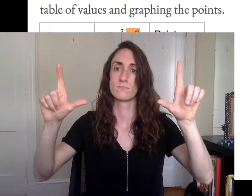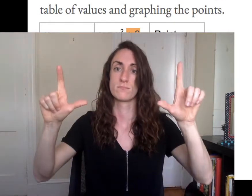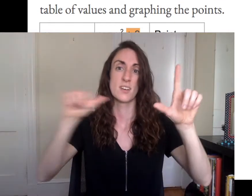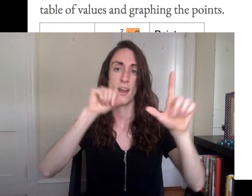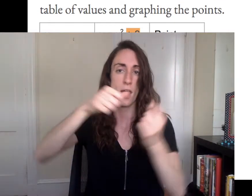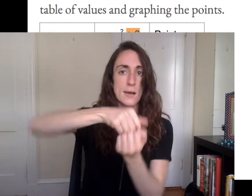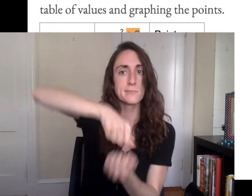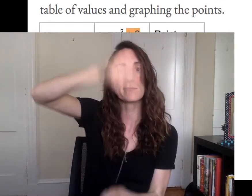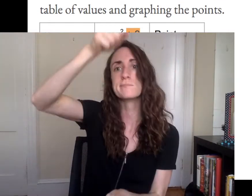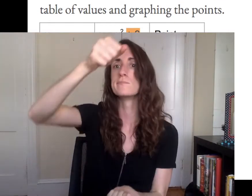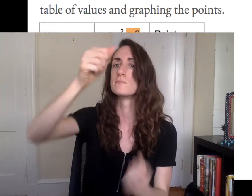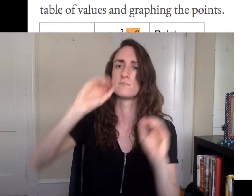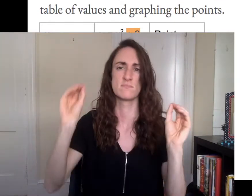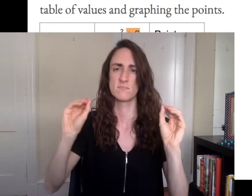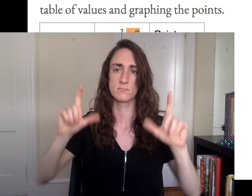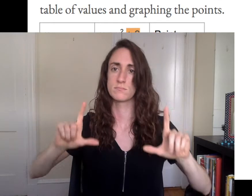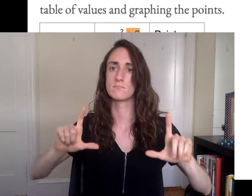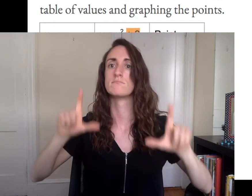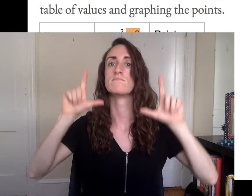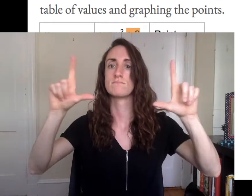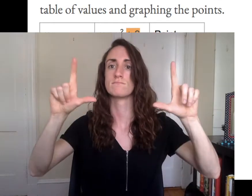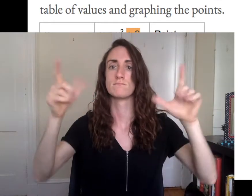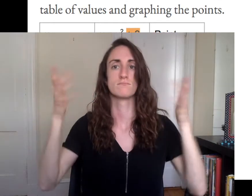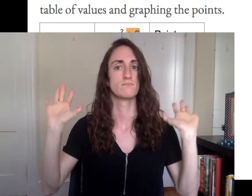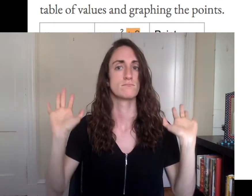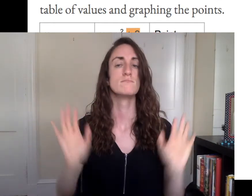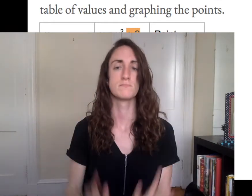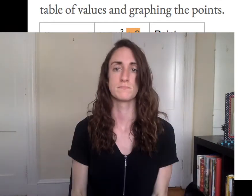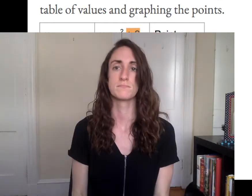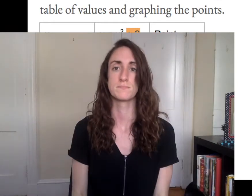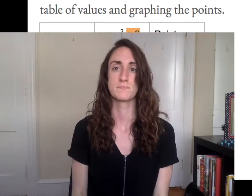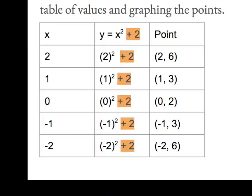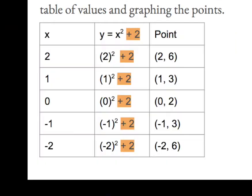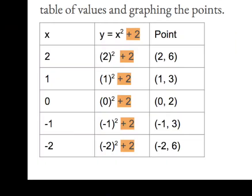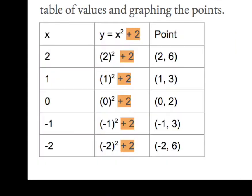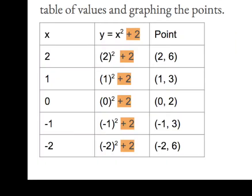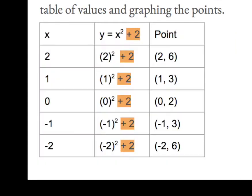It hasn't been stretched or anything like that, it's just been moved upwards.